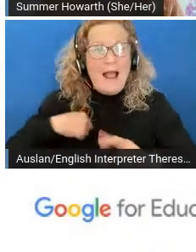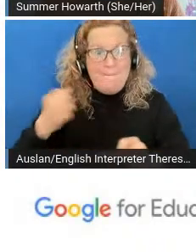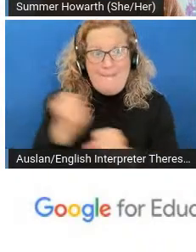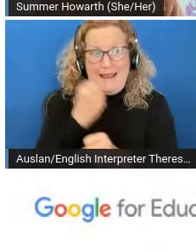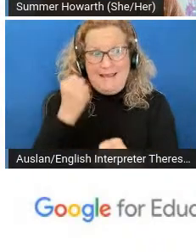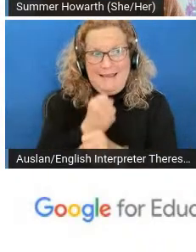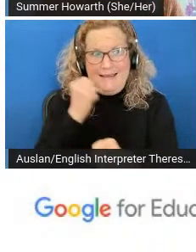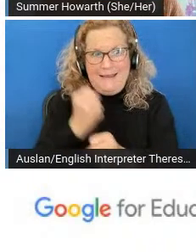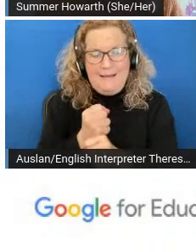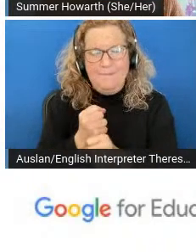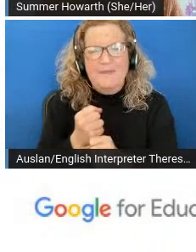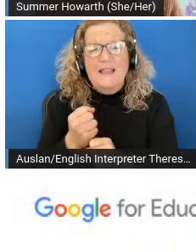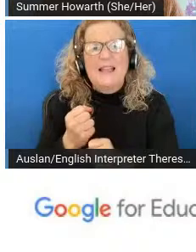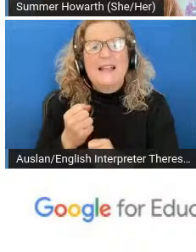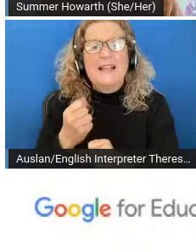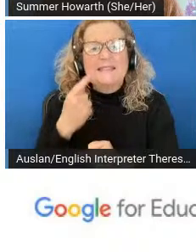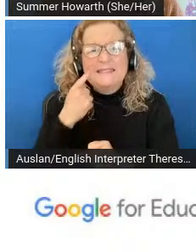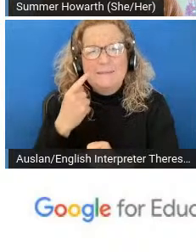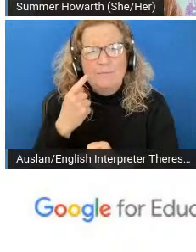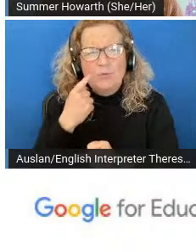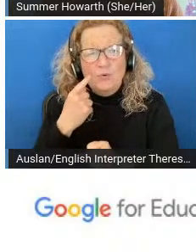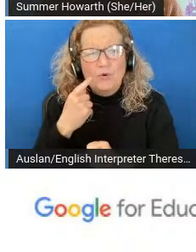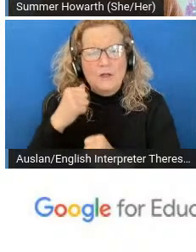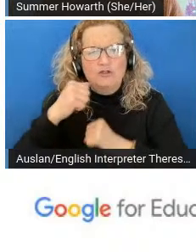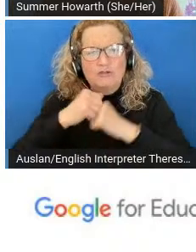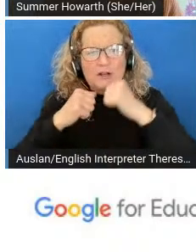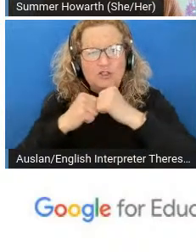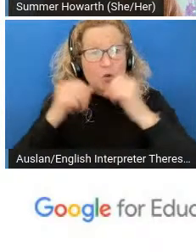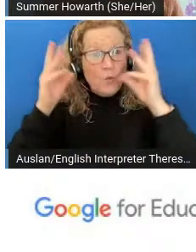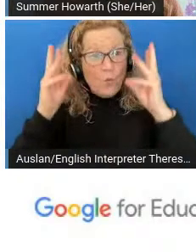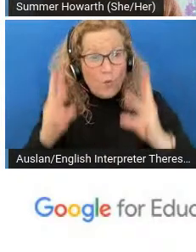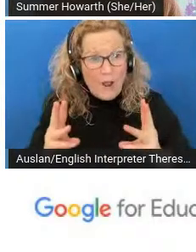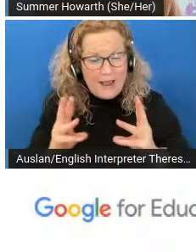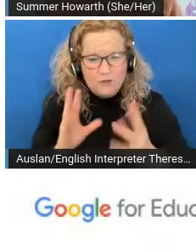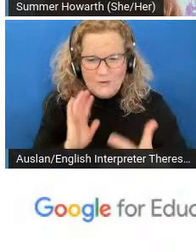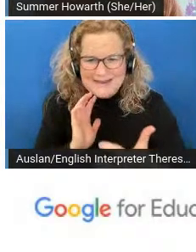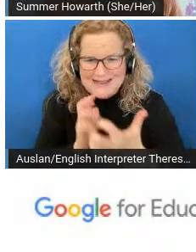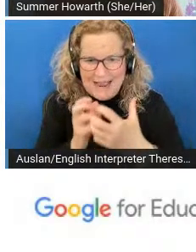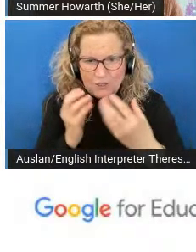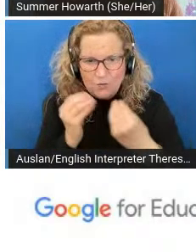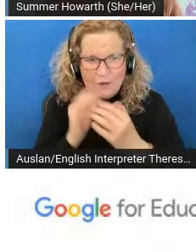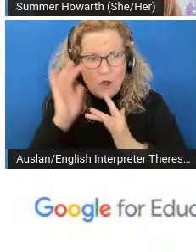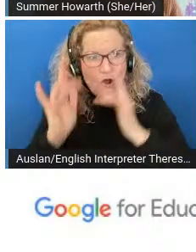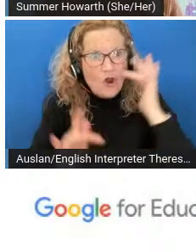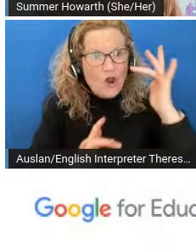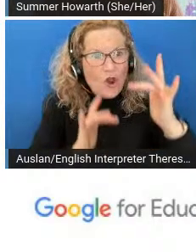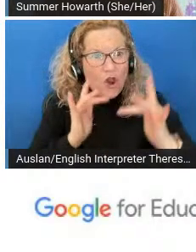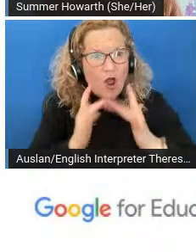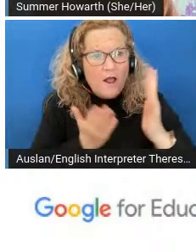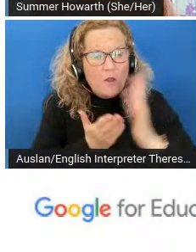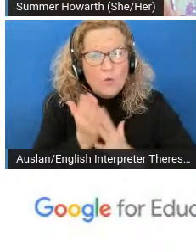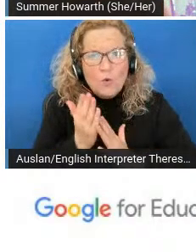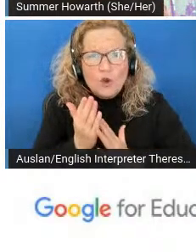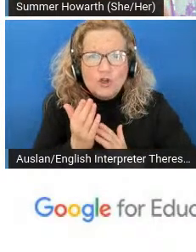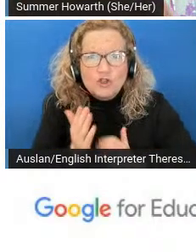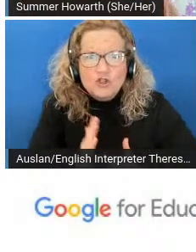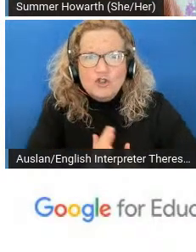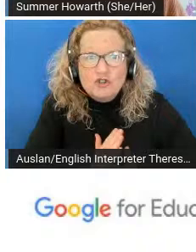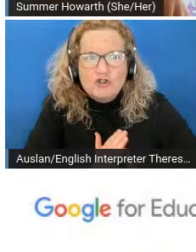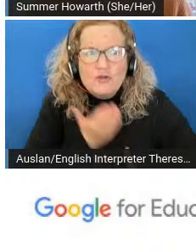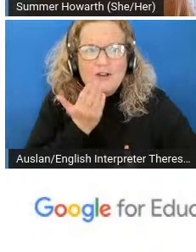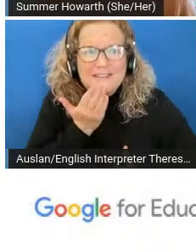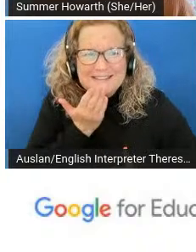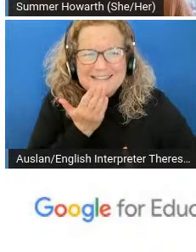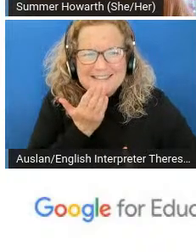very structured way for kids to engage with some online material through curiosity and inquiry. I've got a bit of a